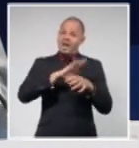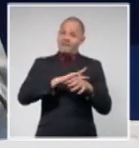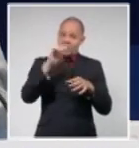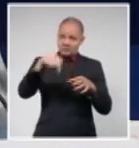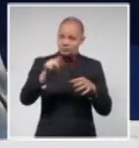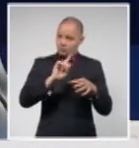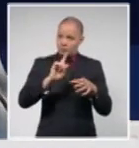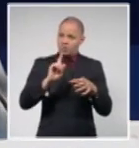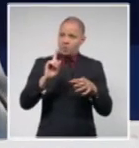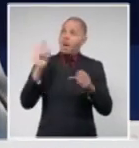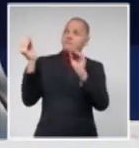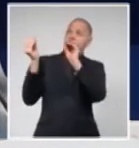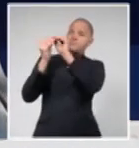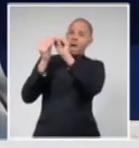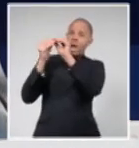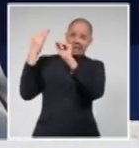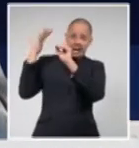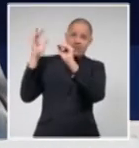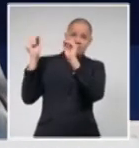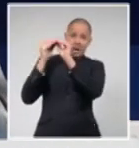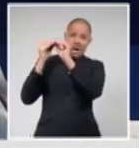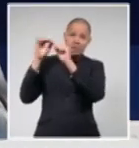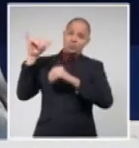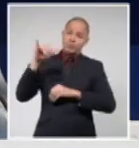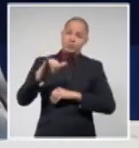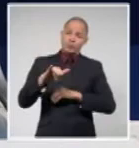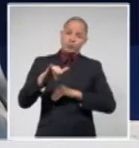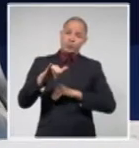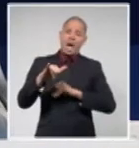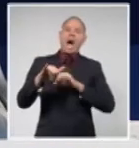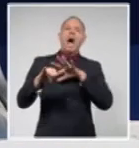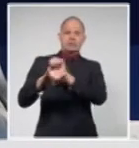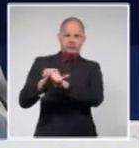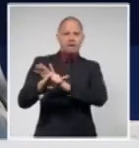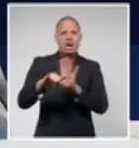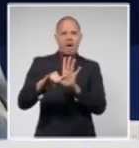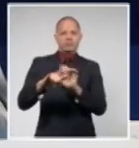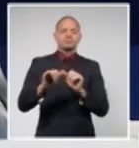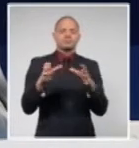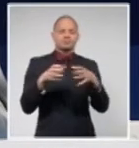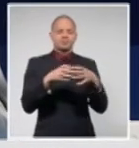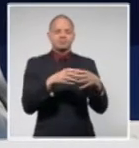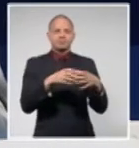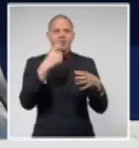diagnosed cases yesterday, 19 are male for